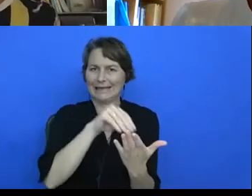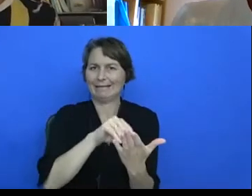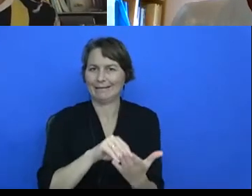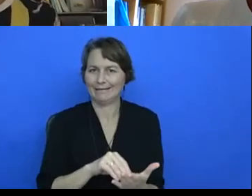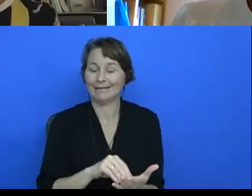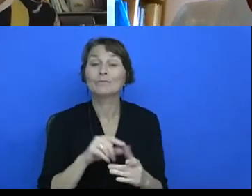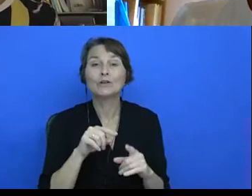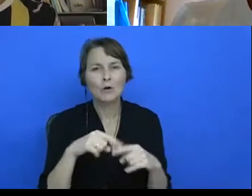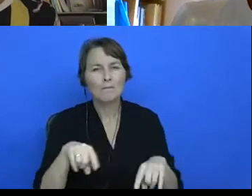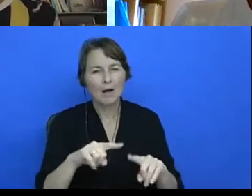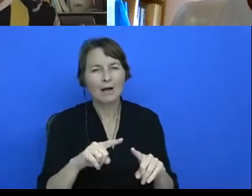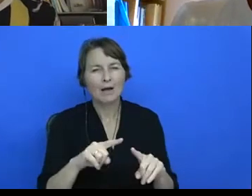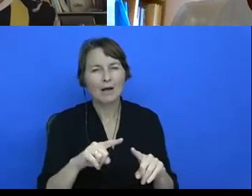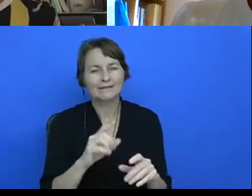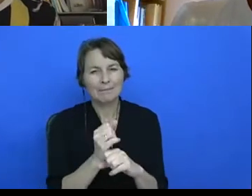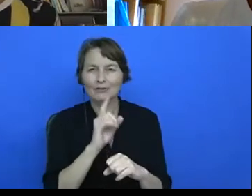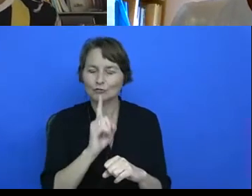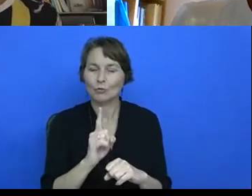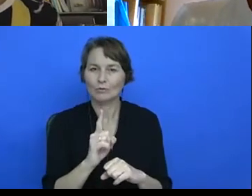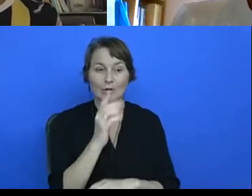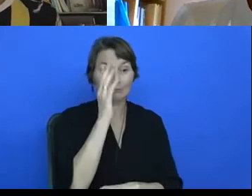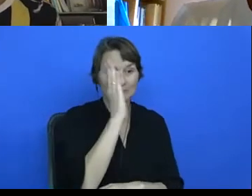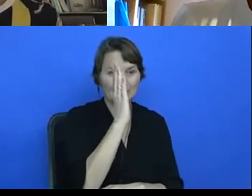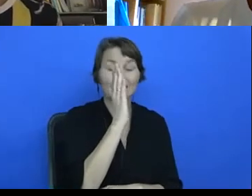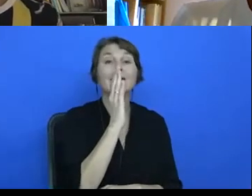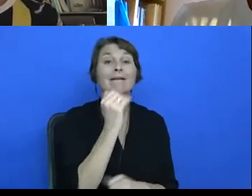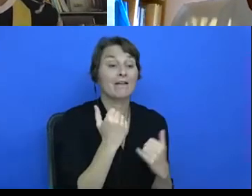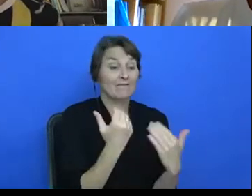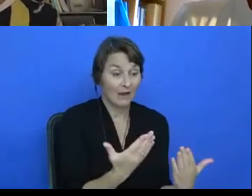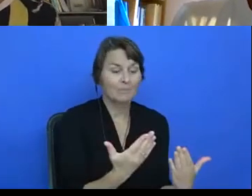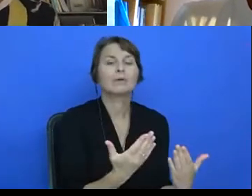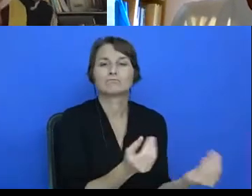were always presenting at a time that they were available.